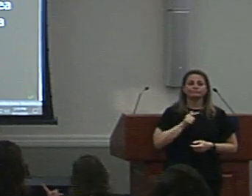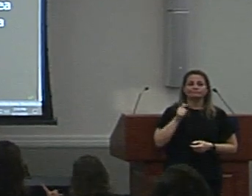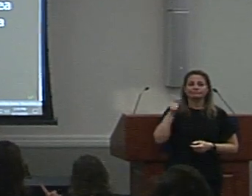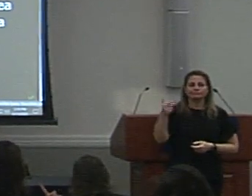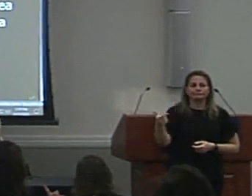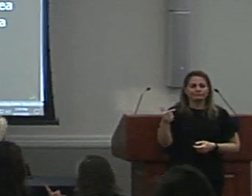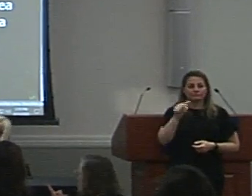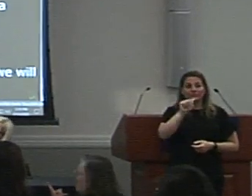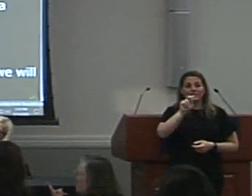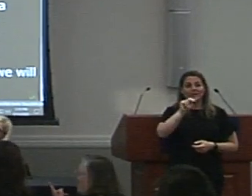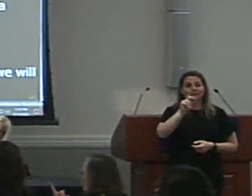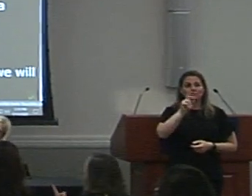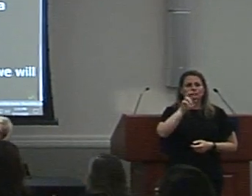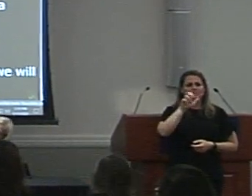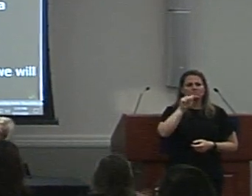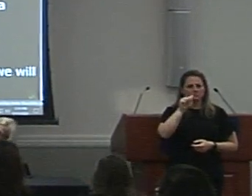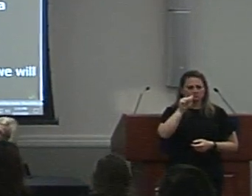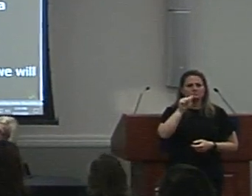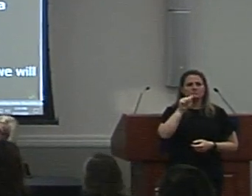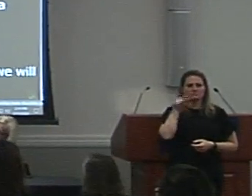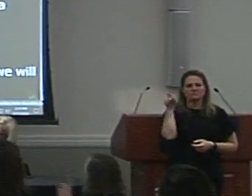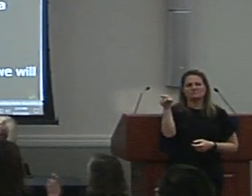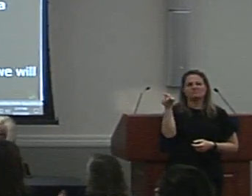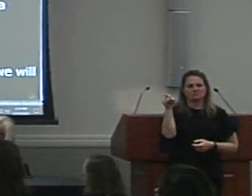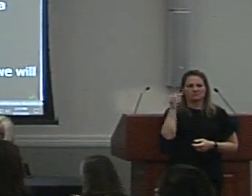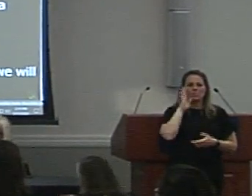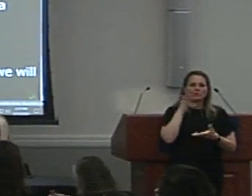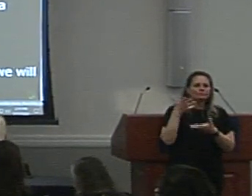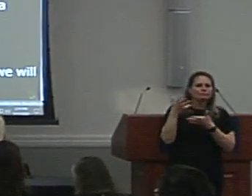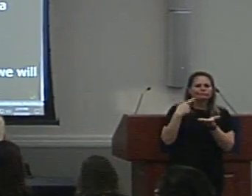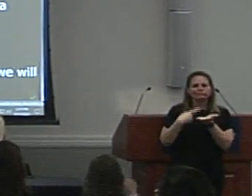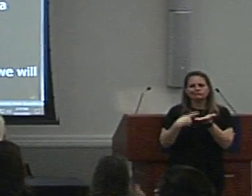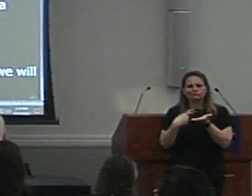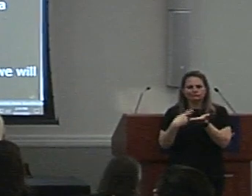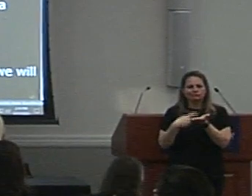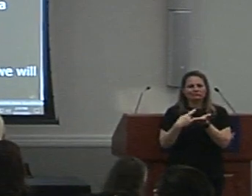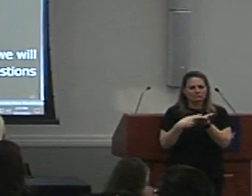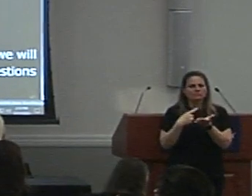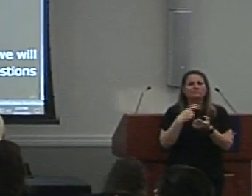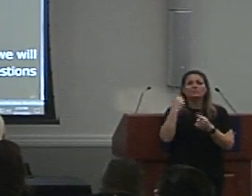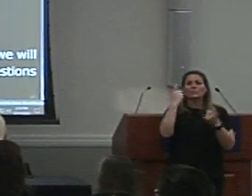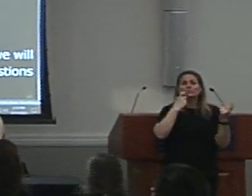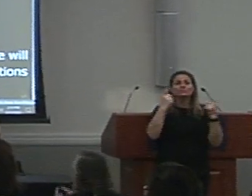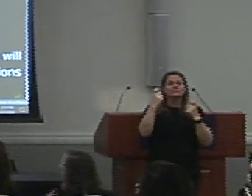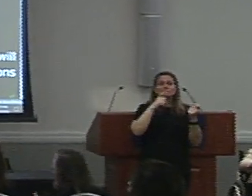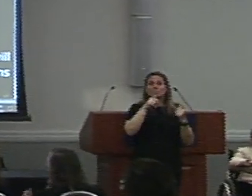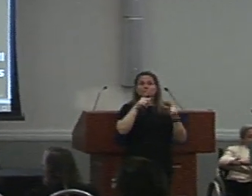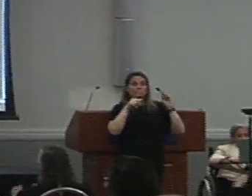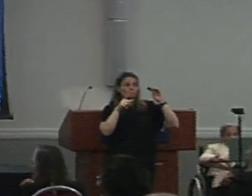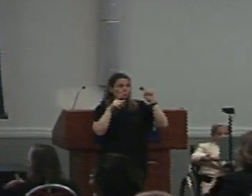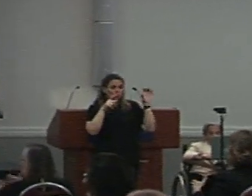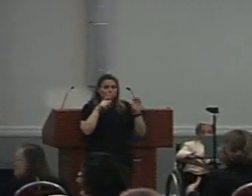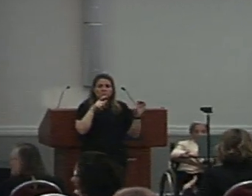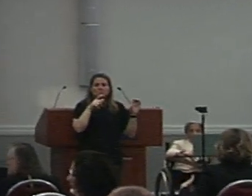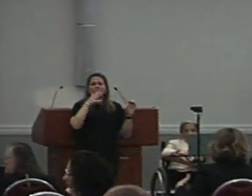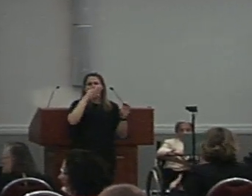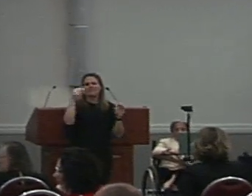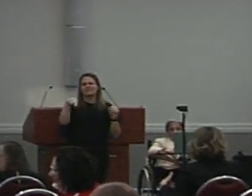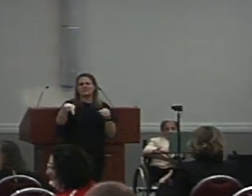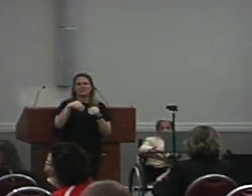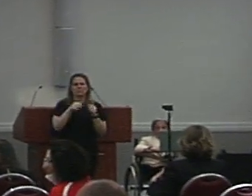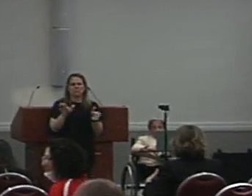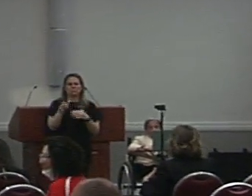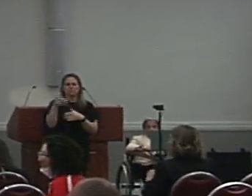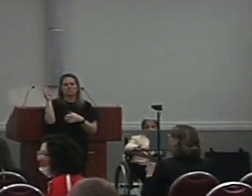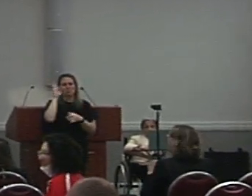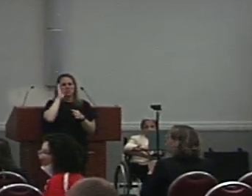be going back and forth between questions in the room and questions from Zoom. So I'll start with an in-room question, Don Summerfield. That microphone work for you,